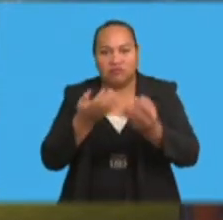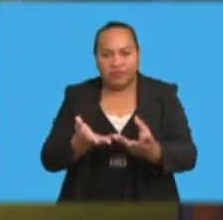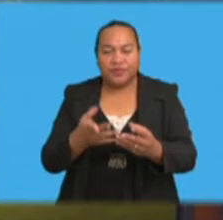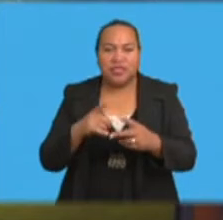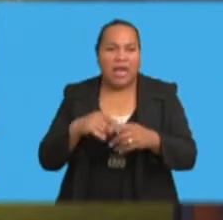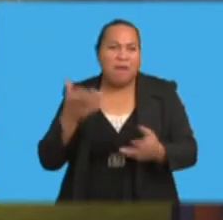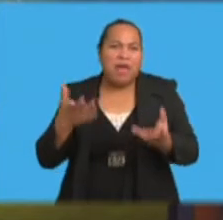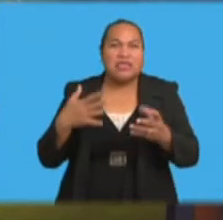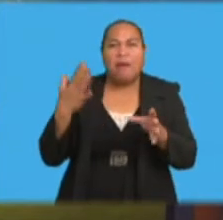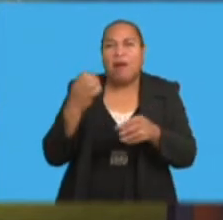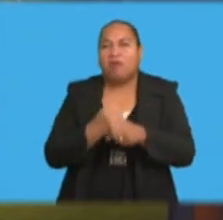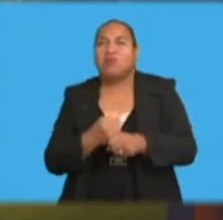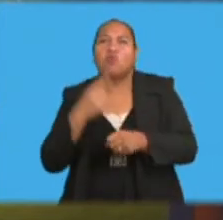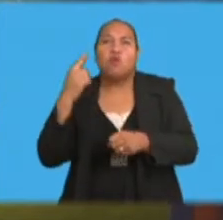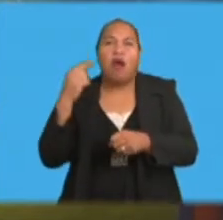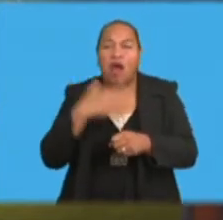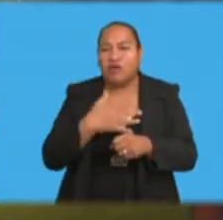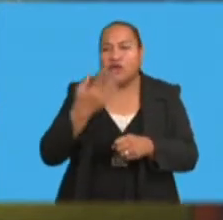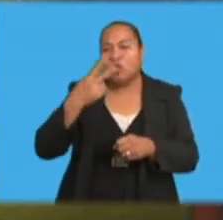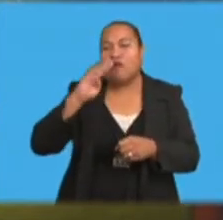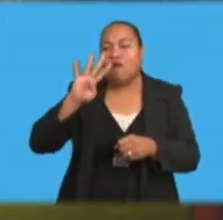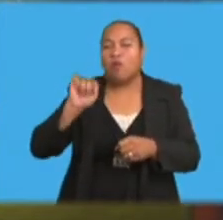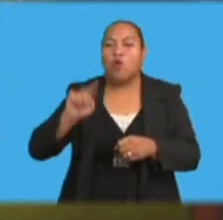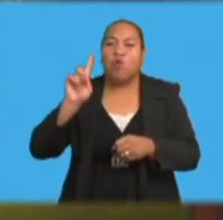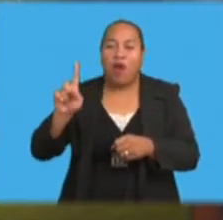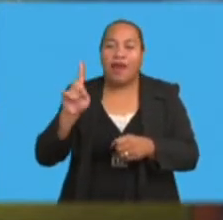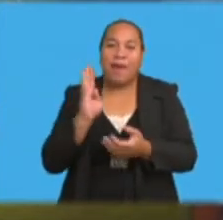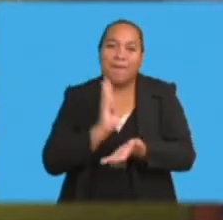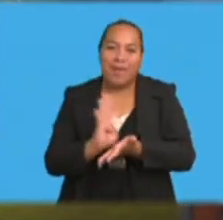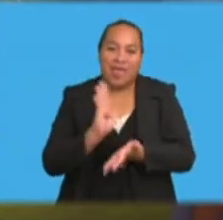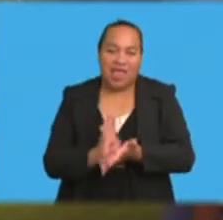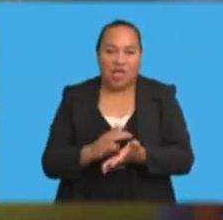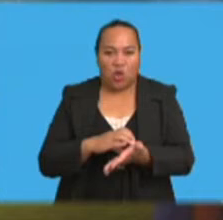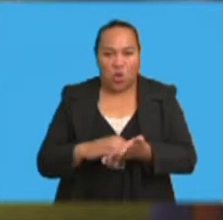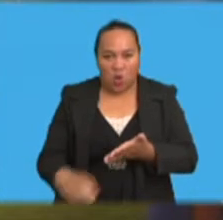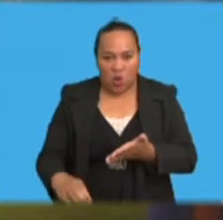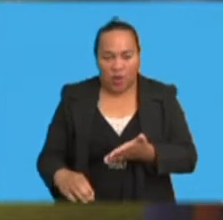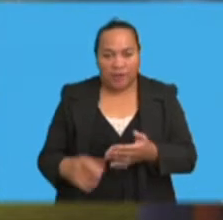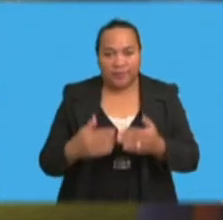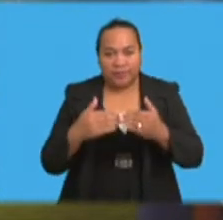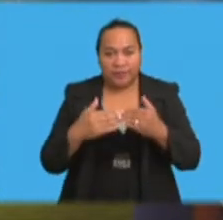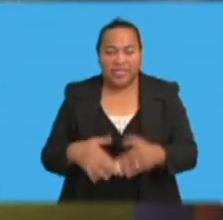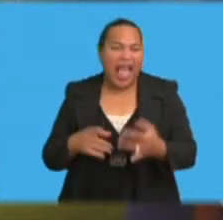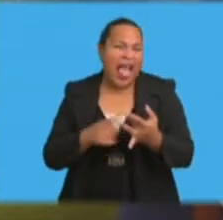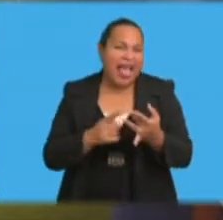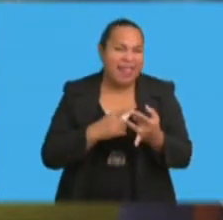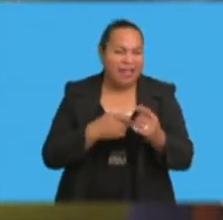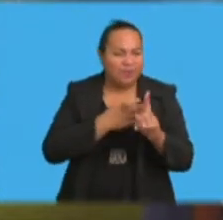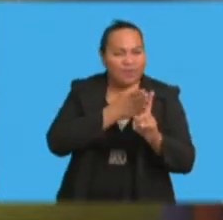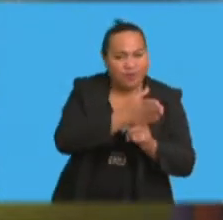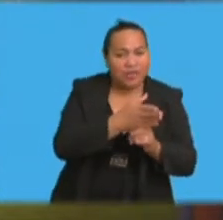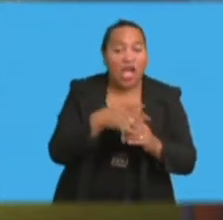stands at $124.1 million. The other area, Madam Speaker, is the SME Credit Guarantee Scheme.